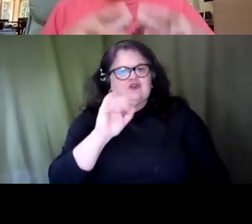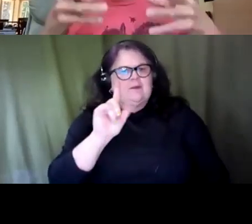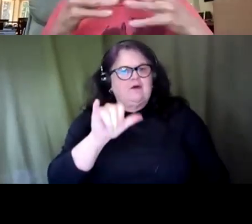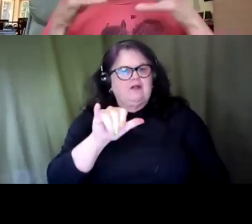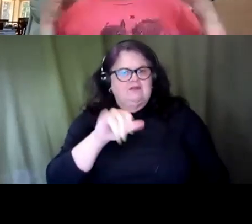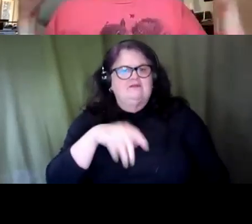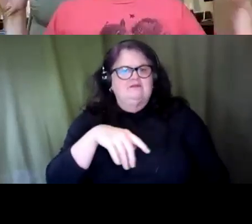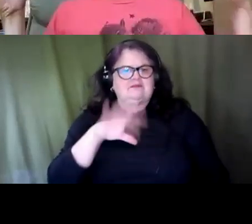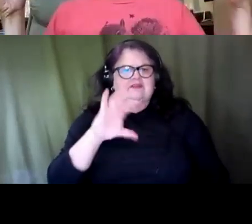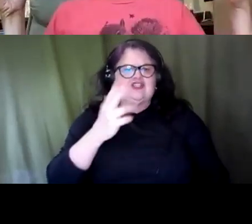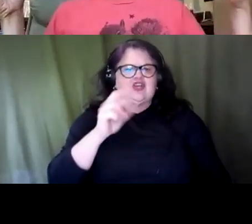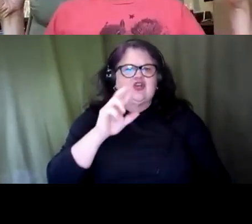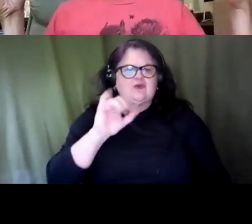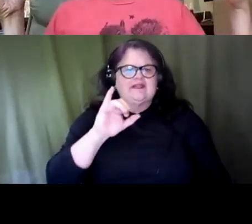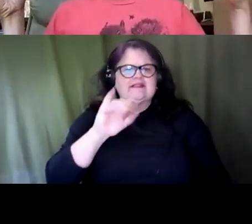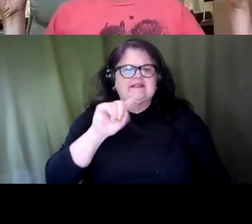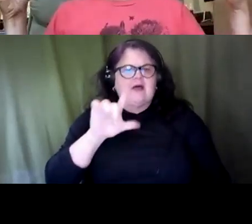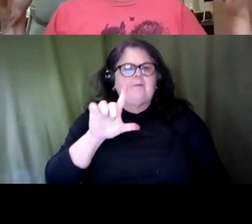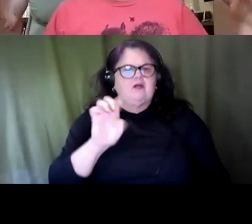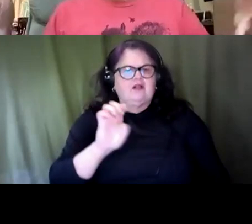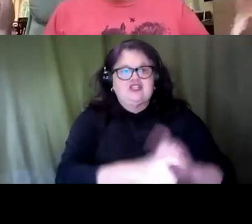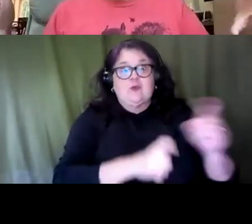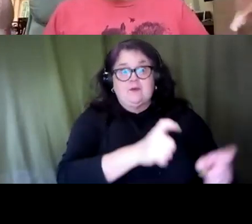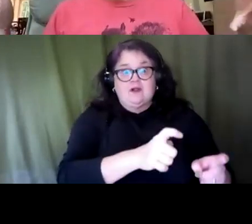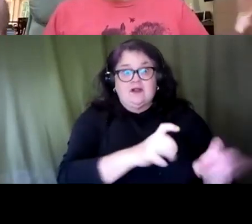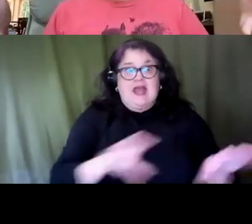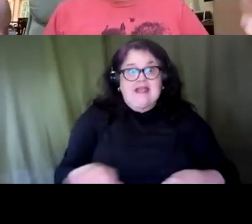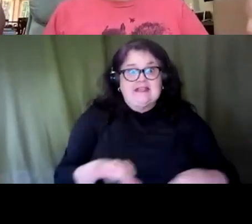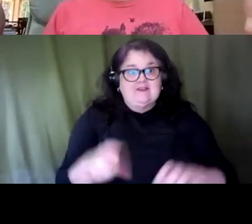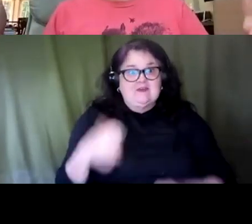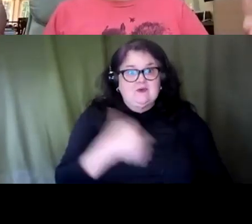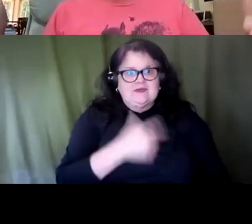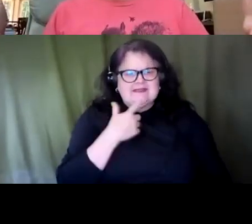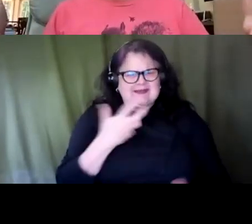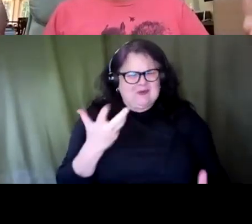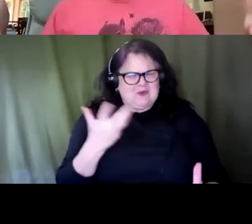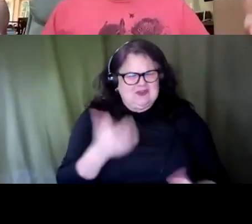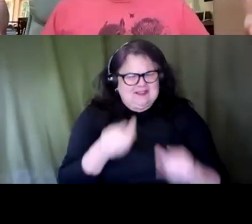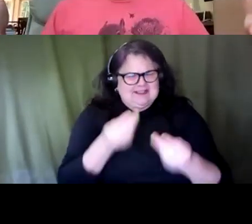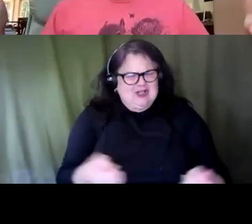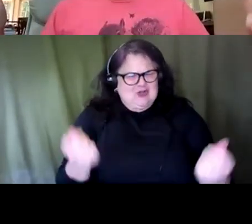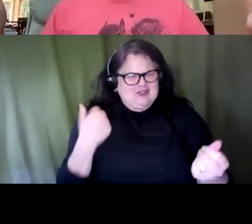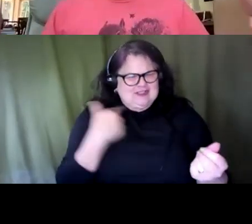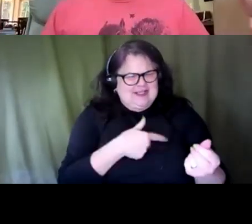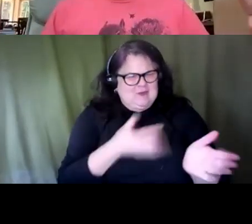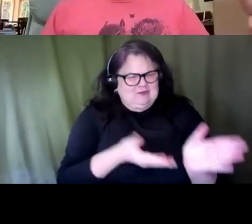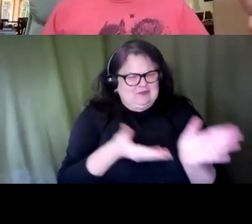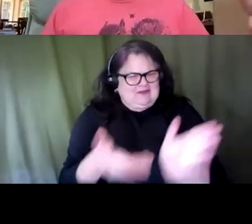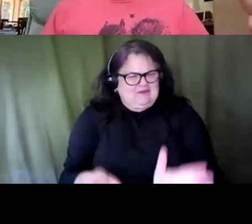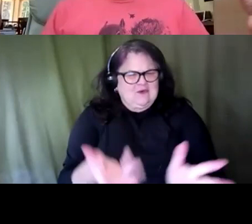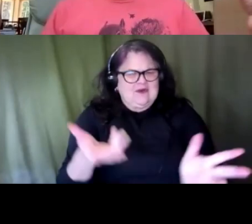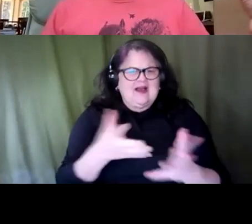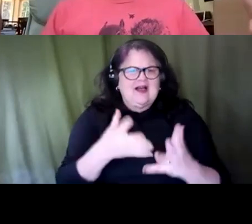what are the problems that we're seeing as a society and what are the solutions that we're bringing forward. And there's a lot of